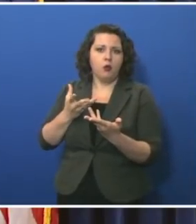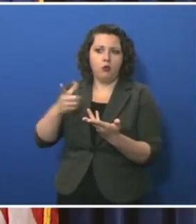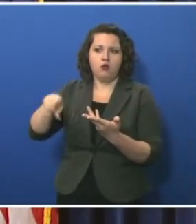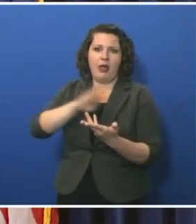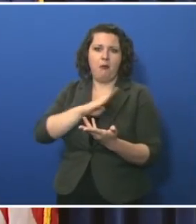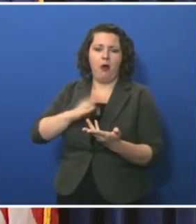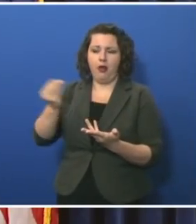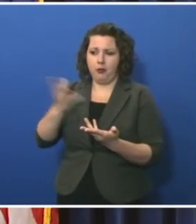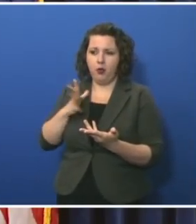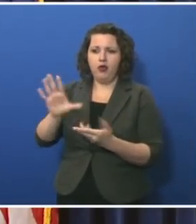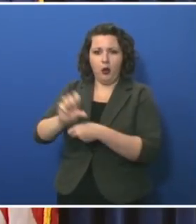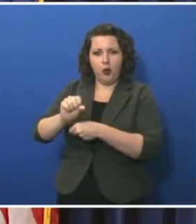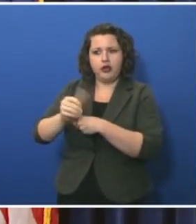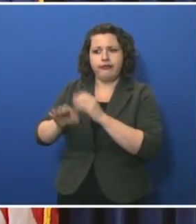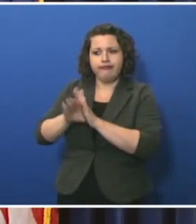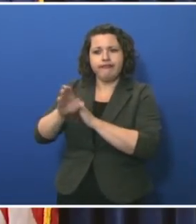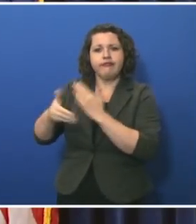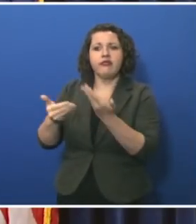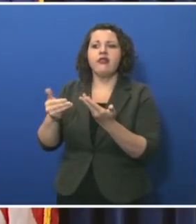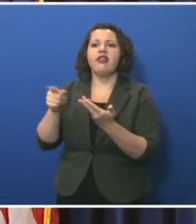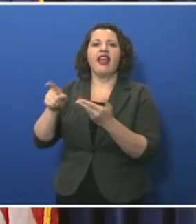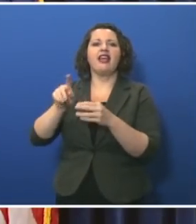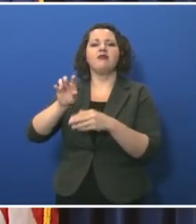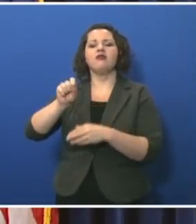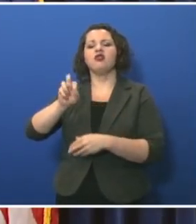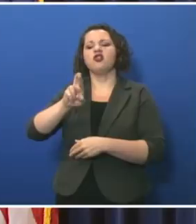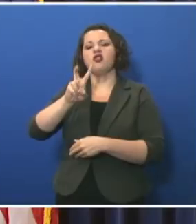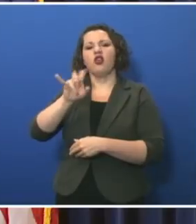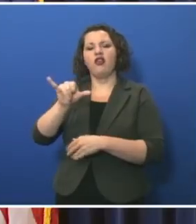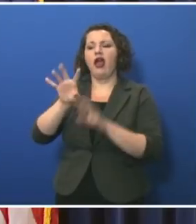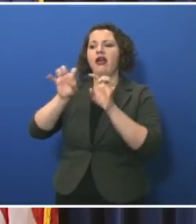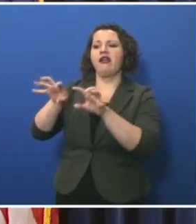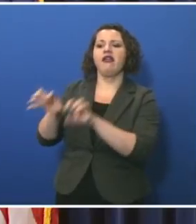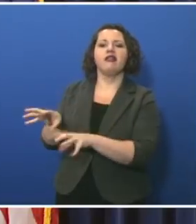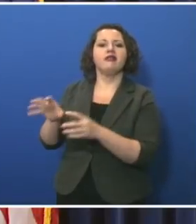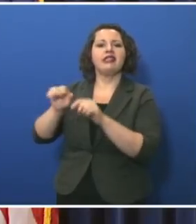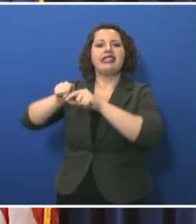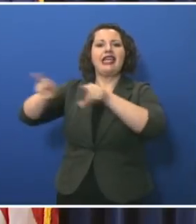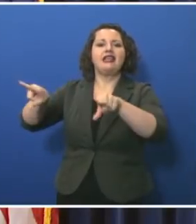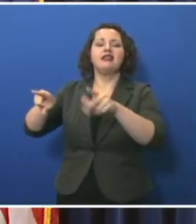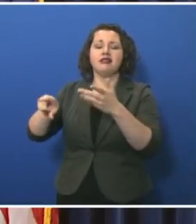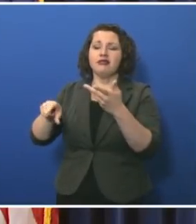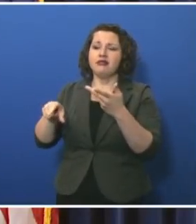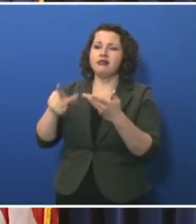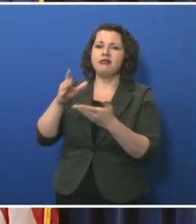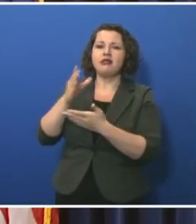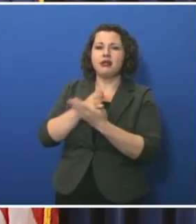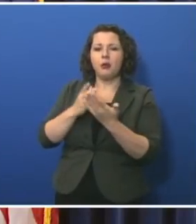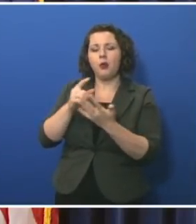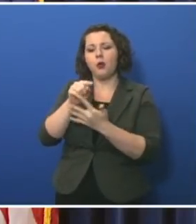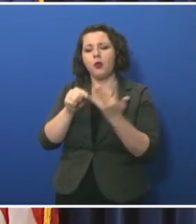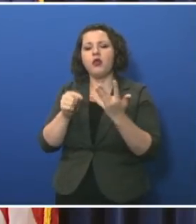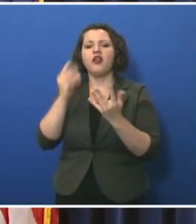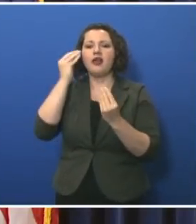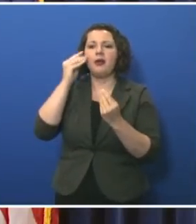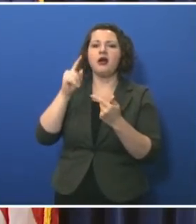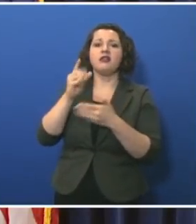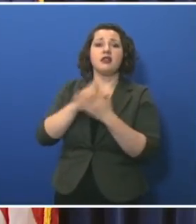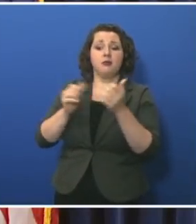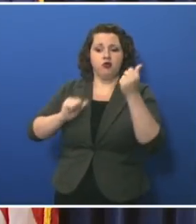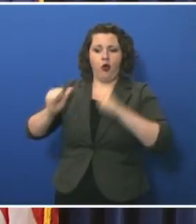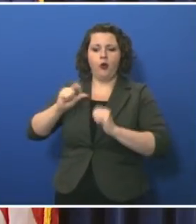they had been working on. They'd sent out a survey, some of the things that they were taking into consideration, some of the shows that